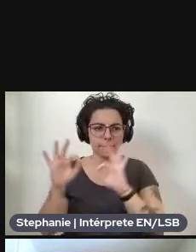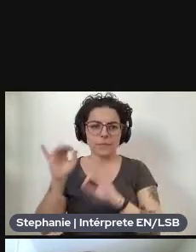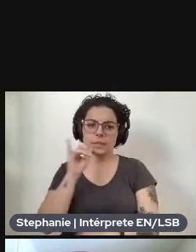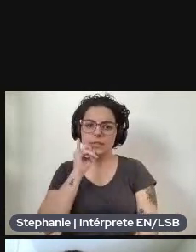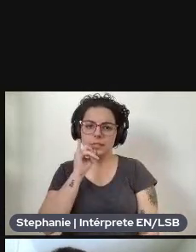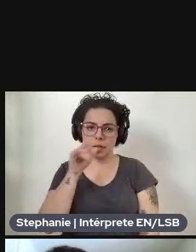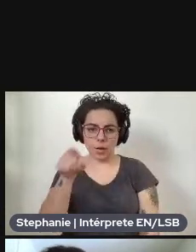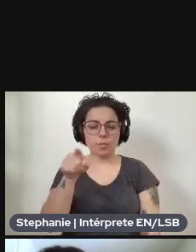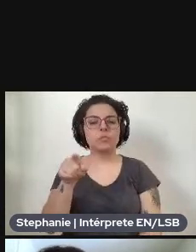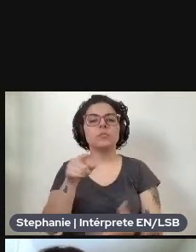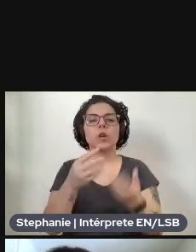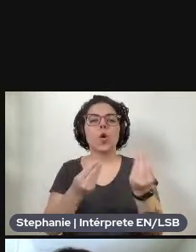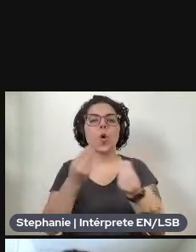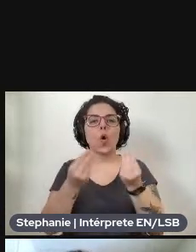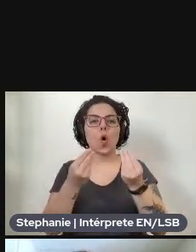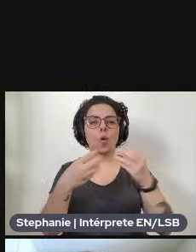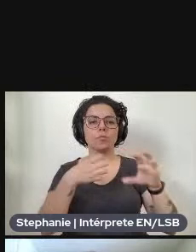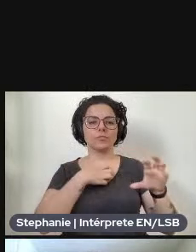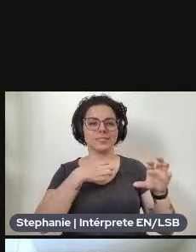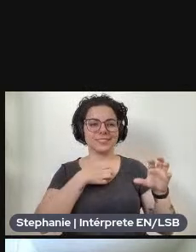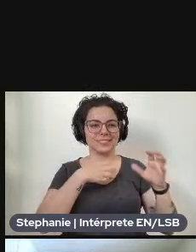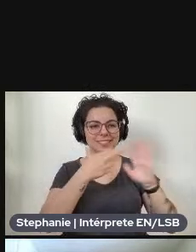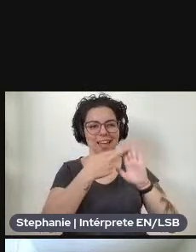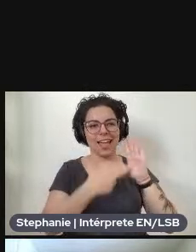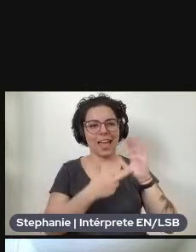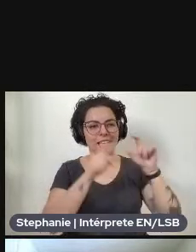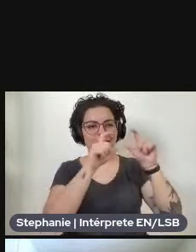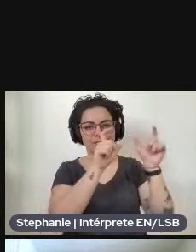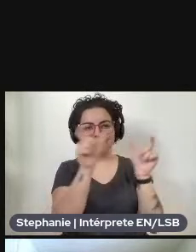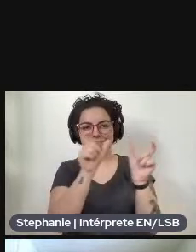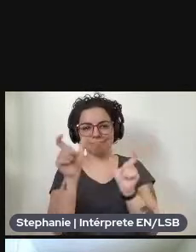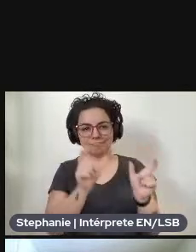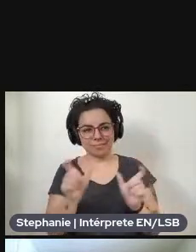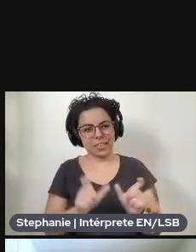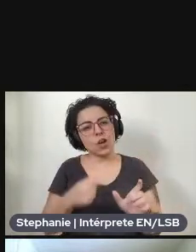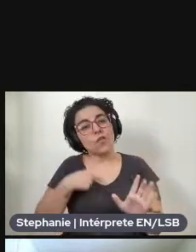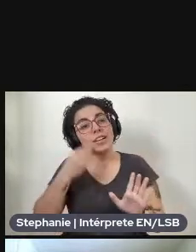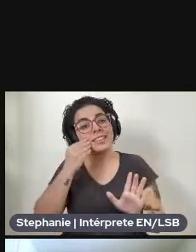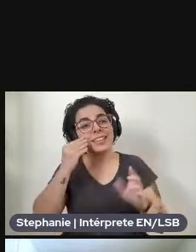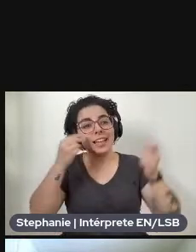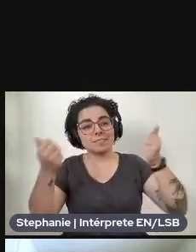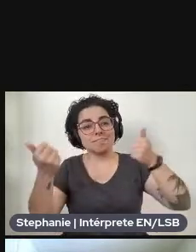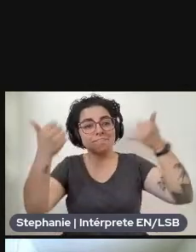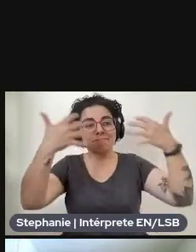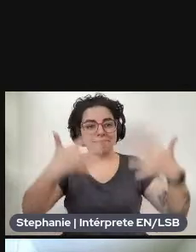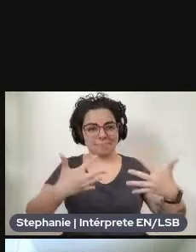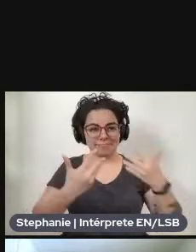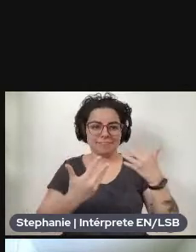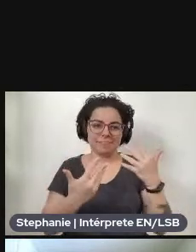formula, and I'll try to explain them as good as I can.